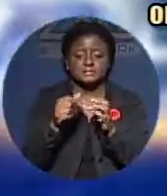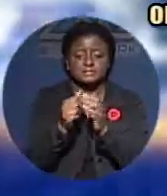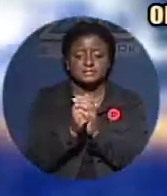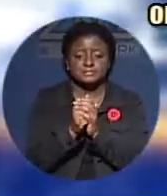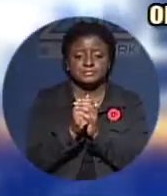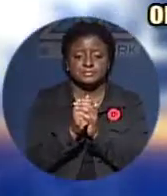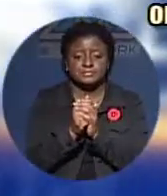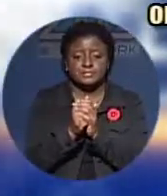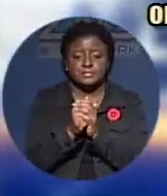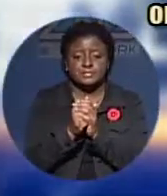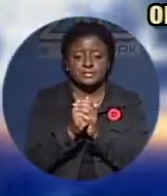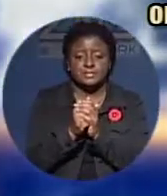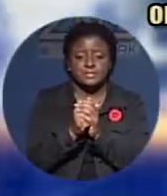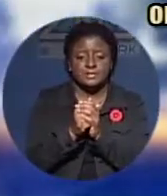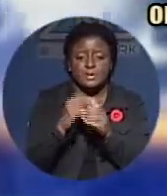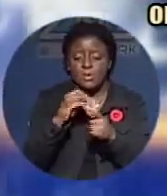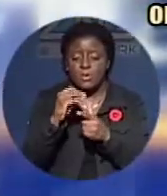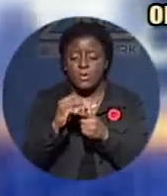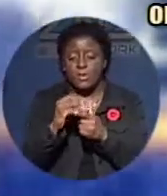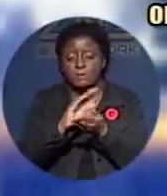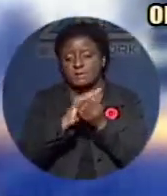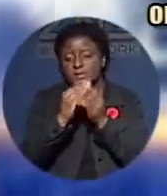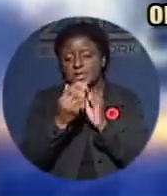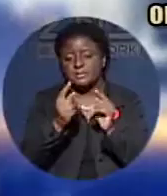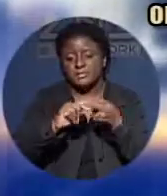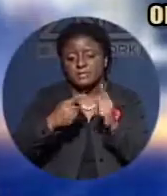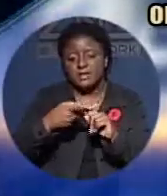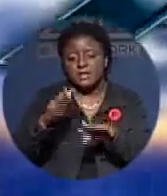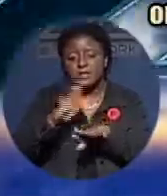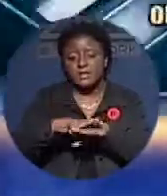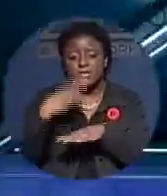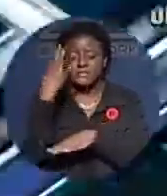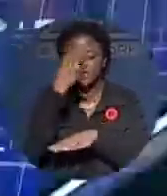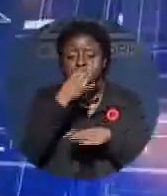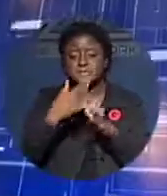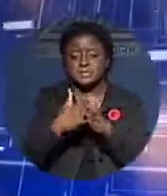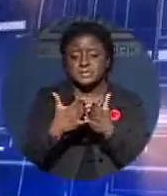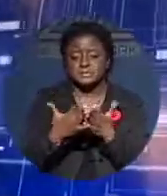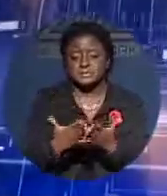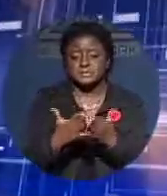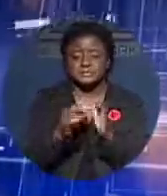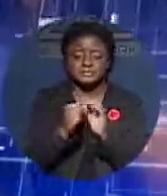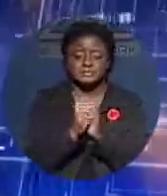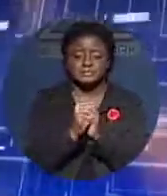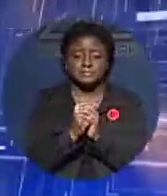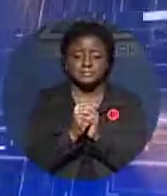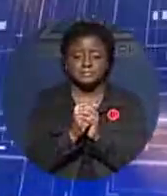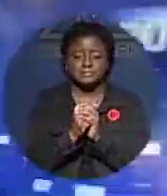www.znsbahamas.com or become our friend on ZNS's official Facebook page.